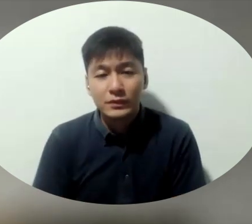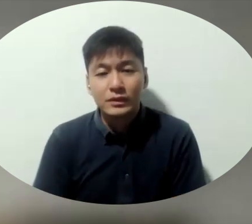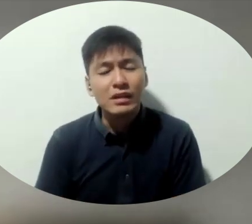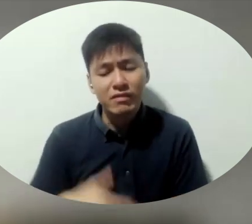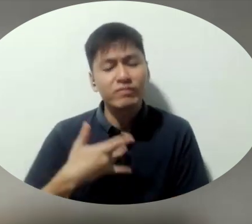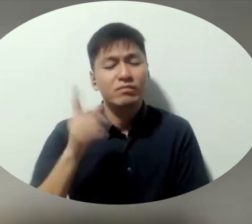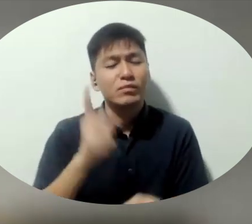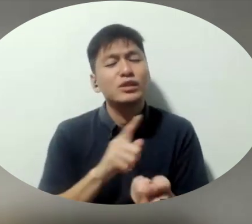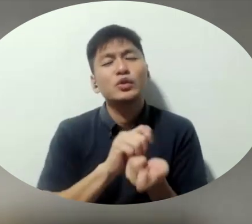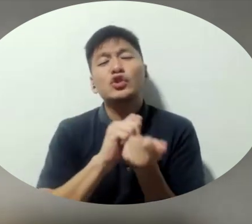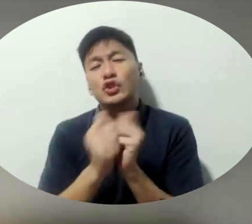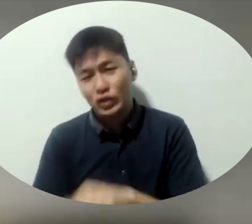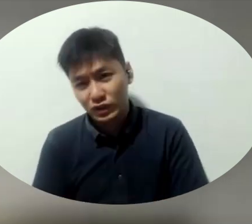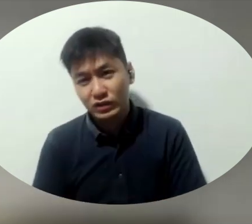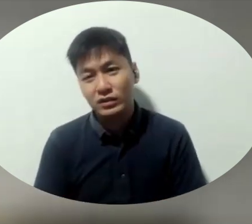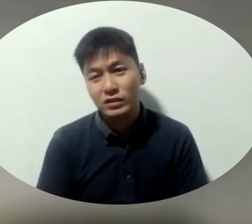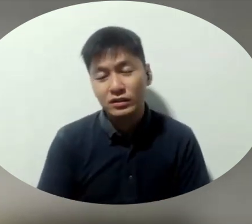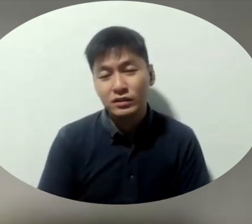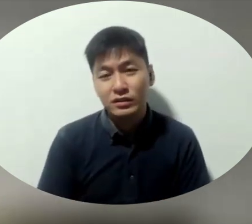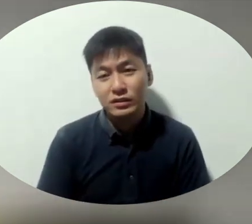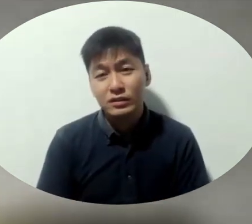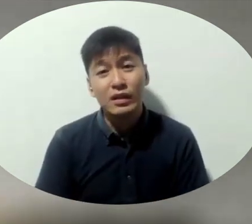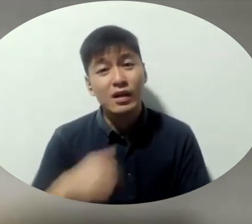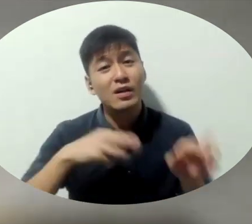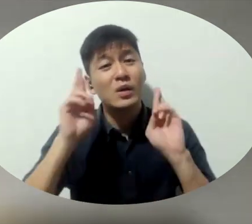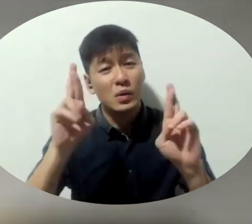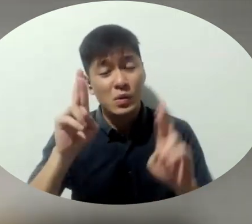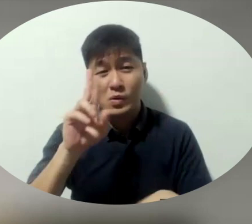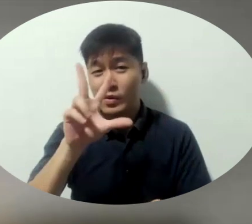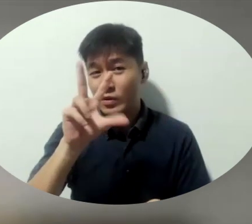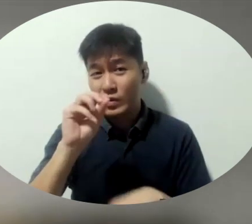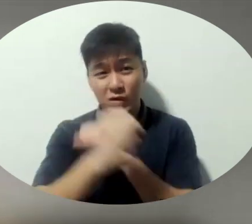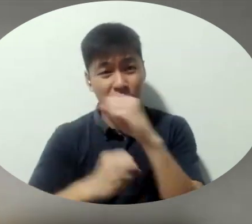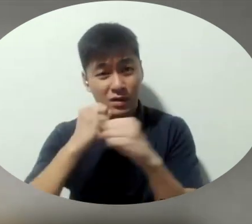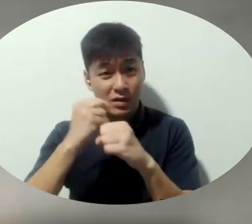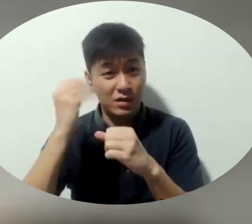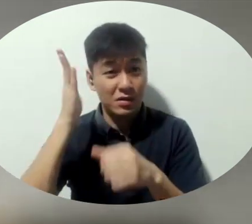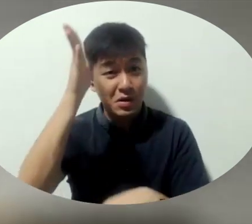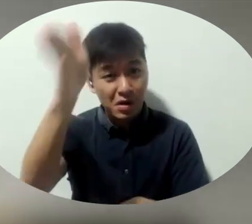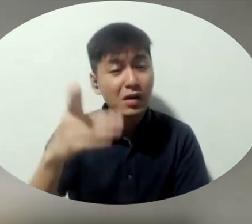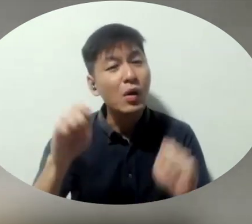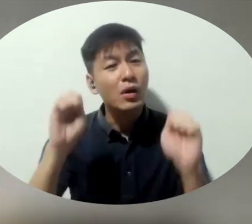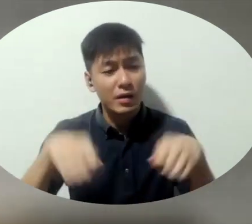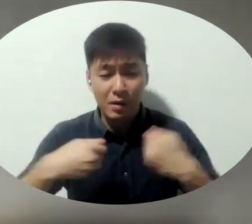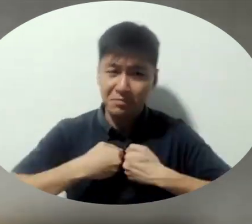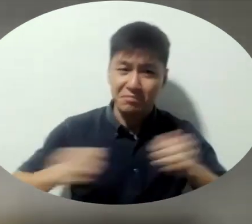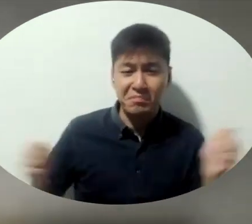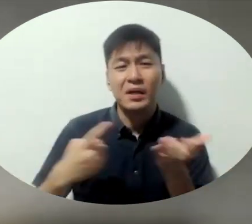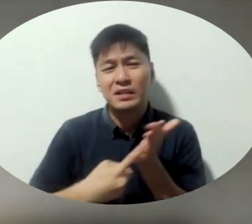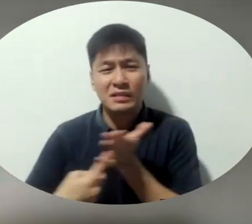would your underwear look like when you're going to die? Can I make you as comfortable as you are when you're dying? So I